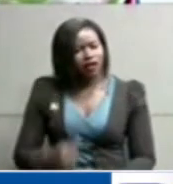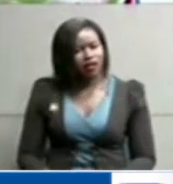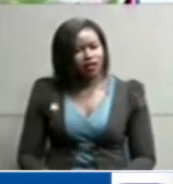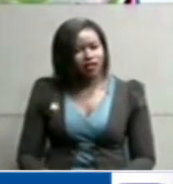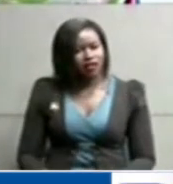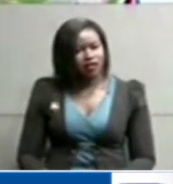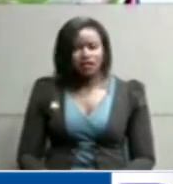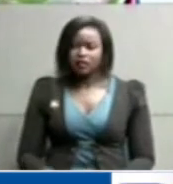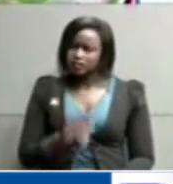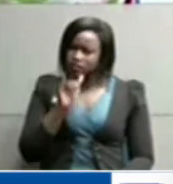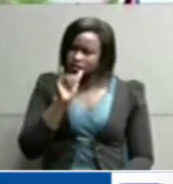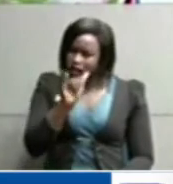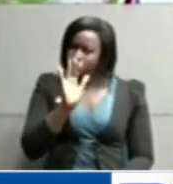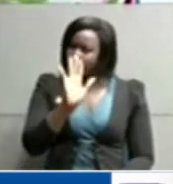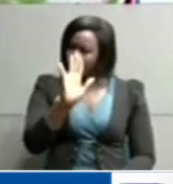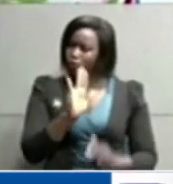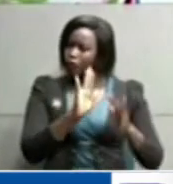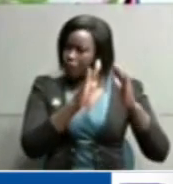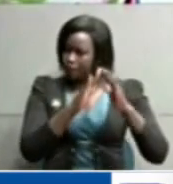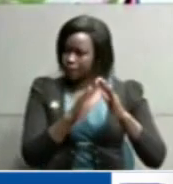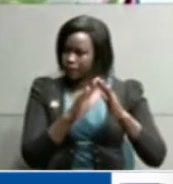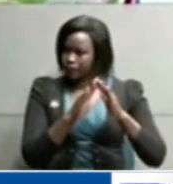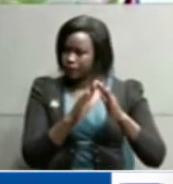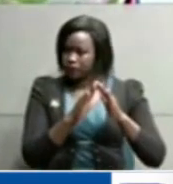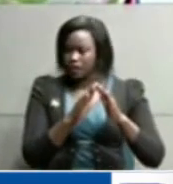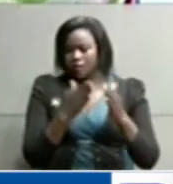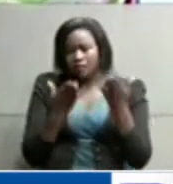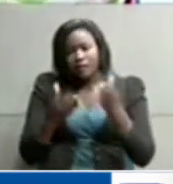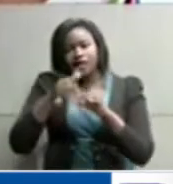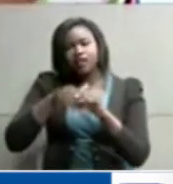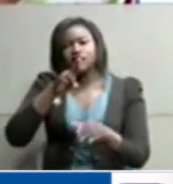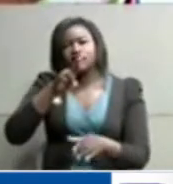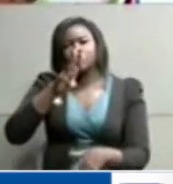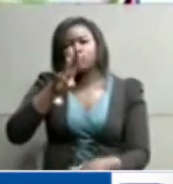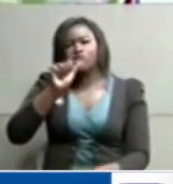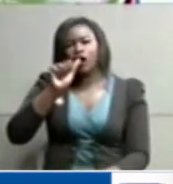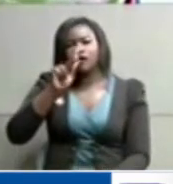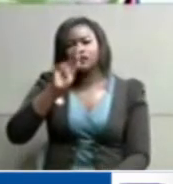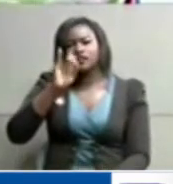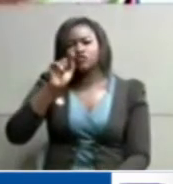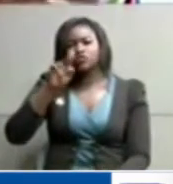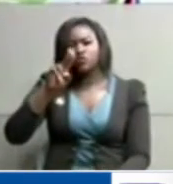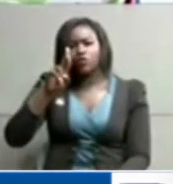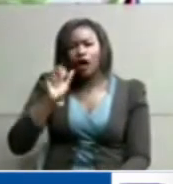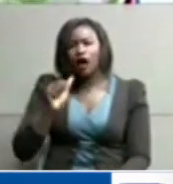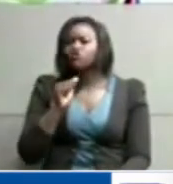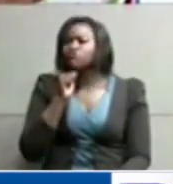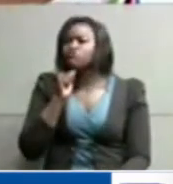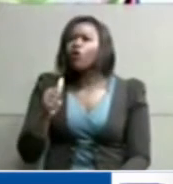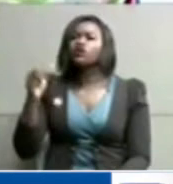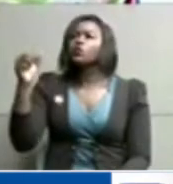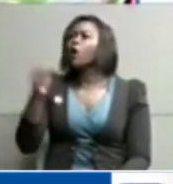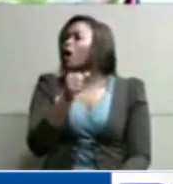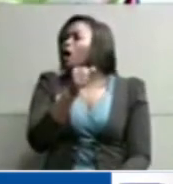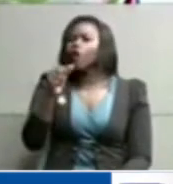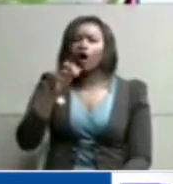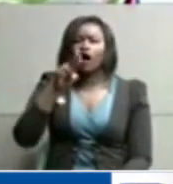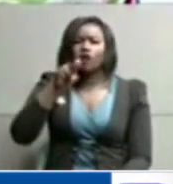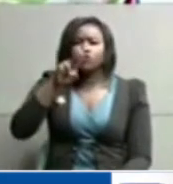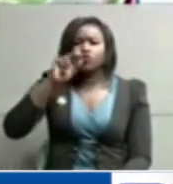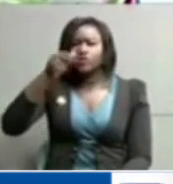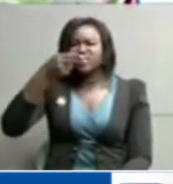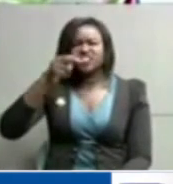You are in your home. You are in Rakitura, don't go to Rusheri, to Loita, in the